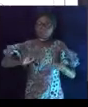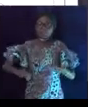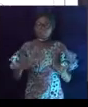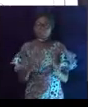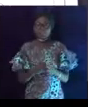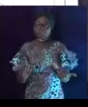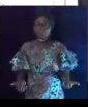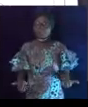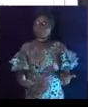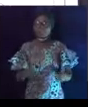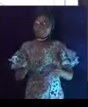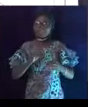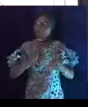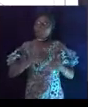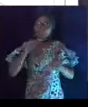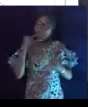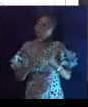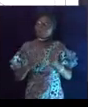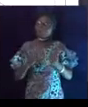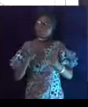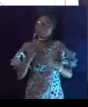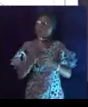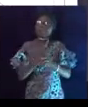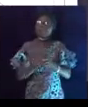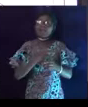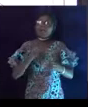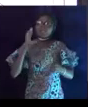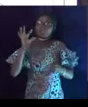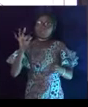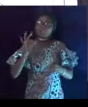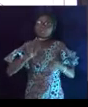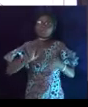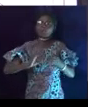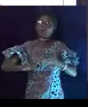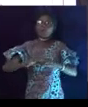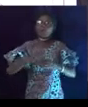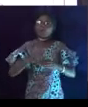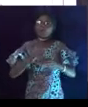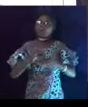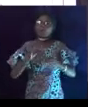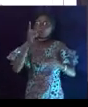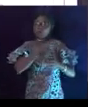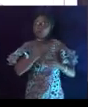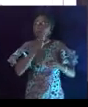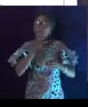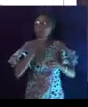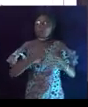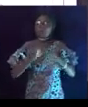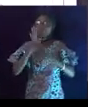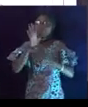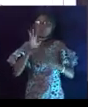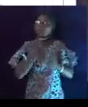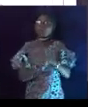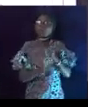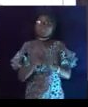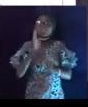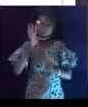and multiply by 5/9. So you see that the two formulas are going to be